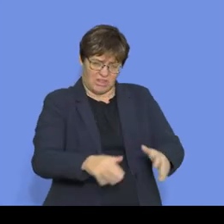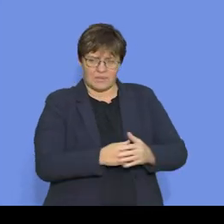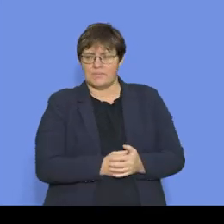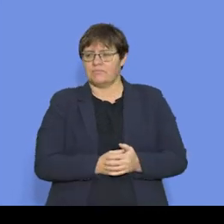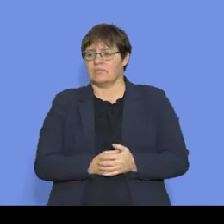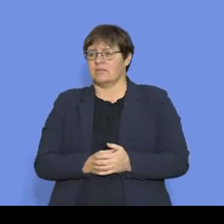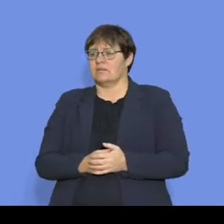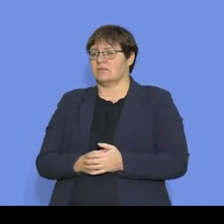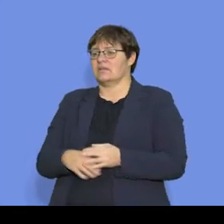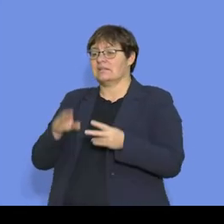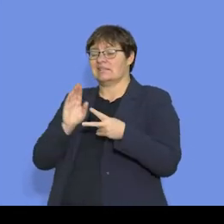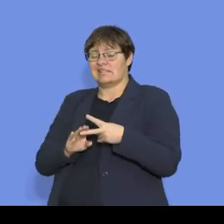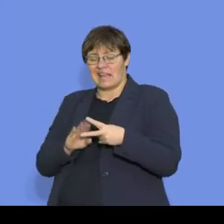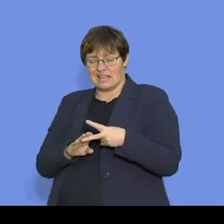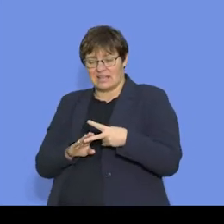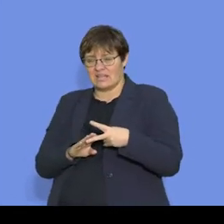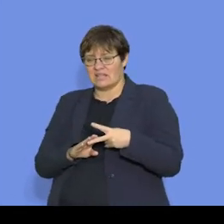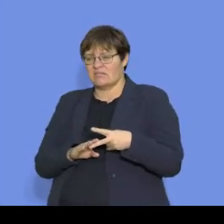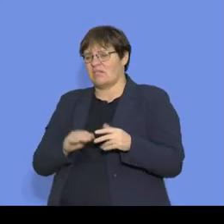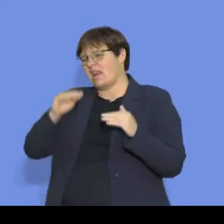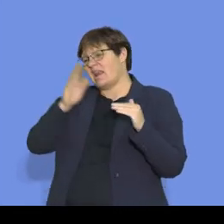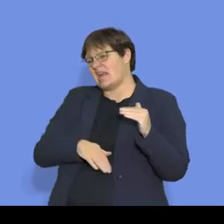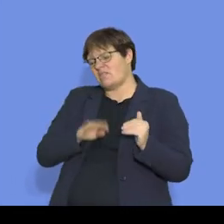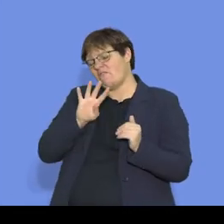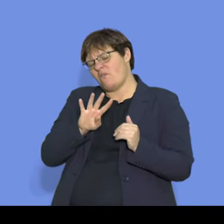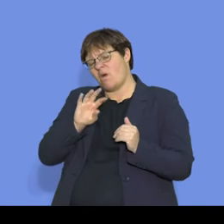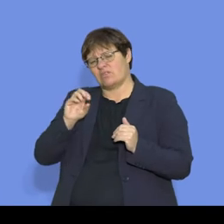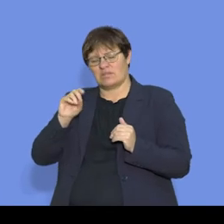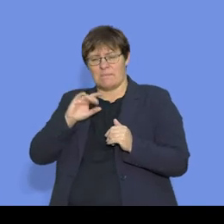the second mass extinction,